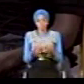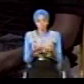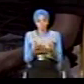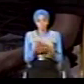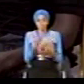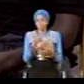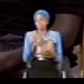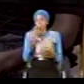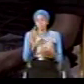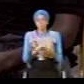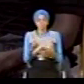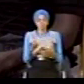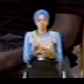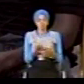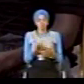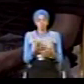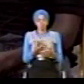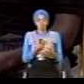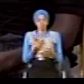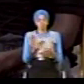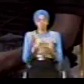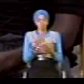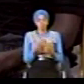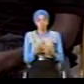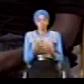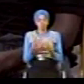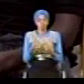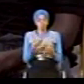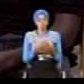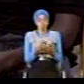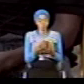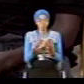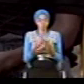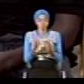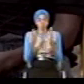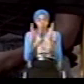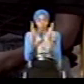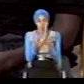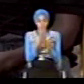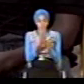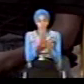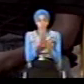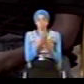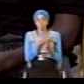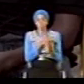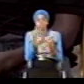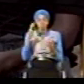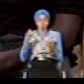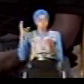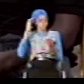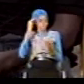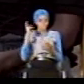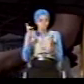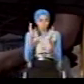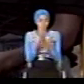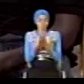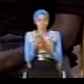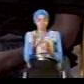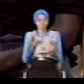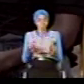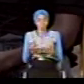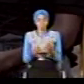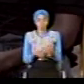I took my prayers to God, and God heard my prayers. I can confirm